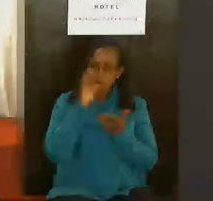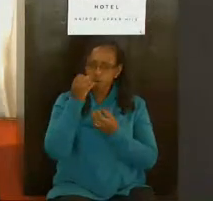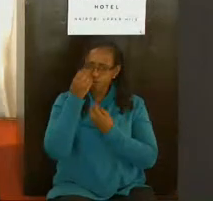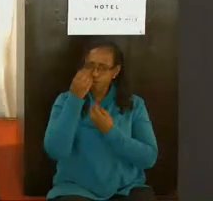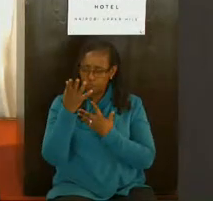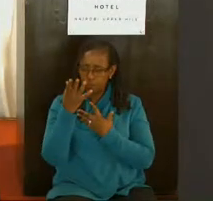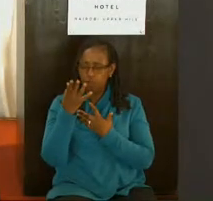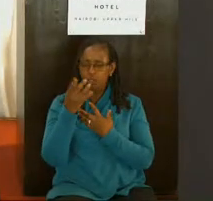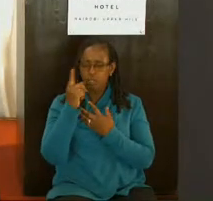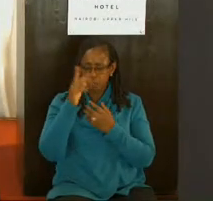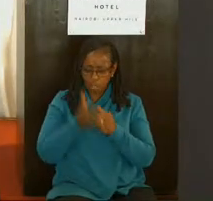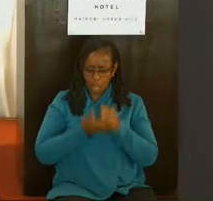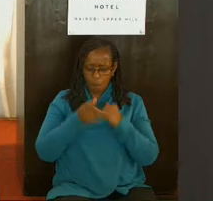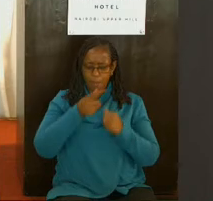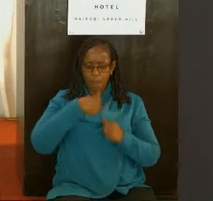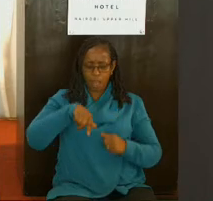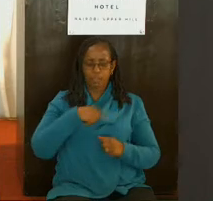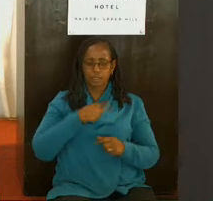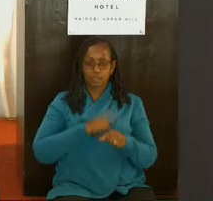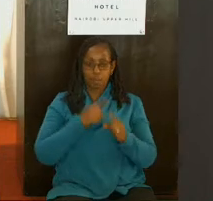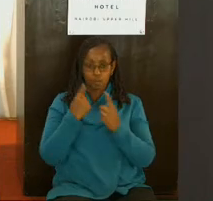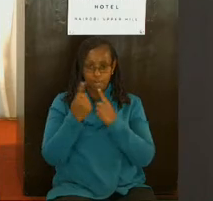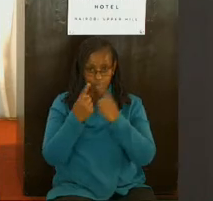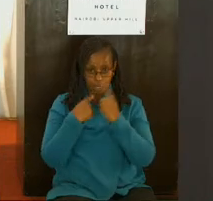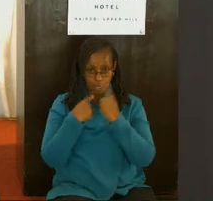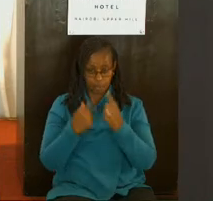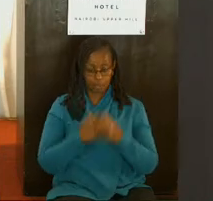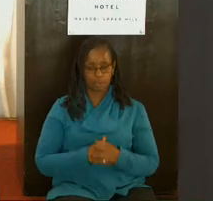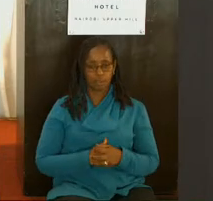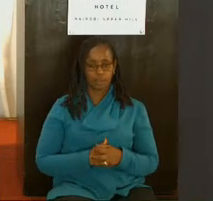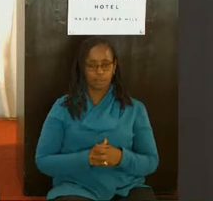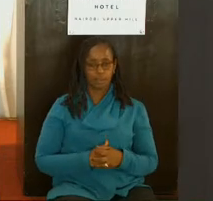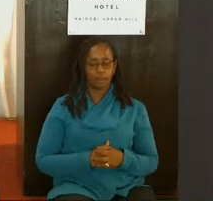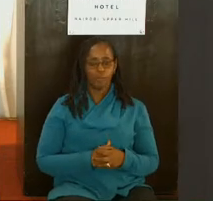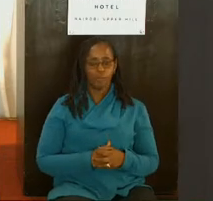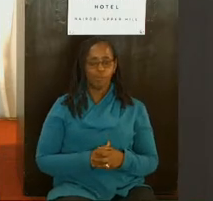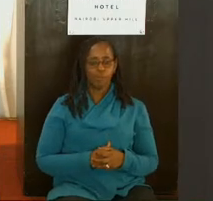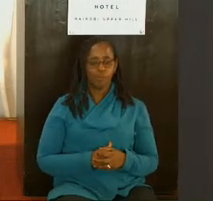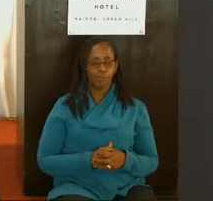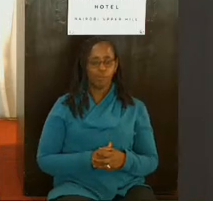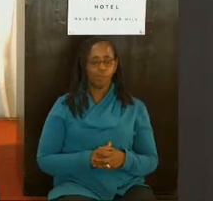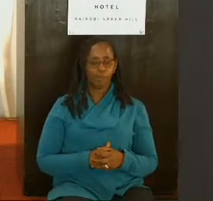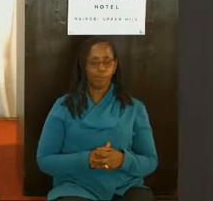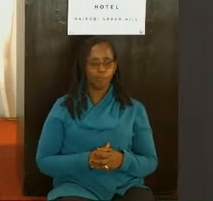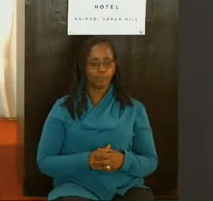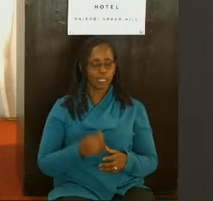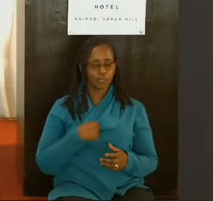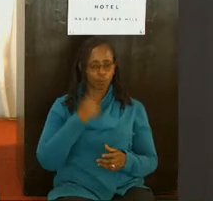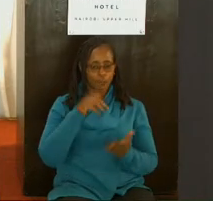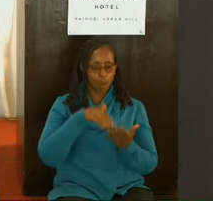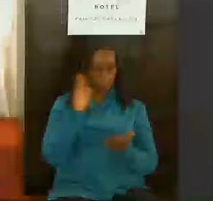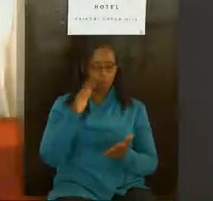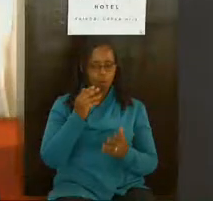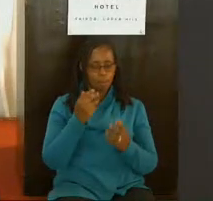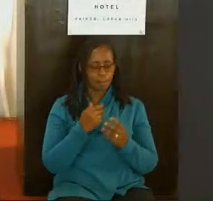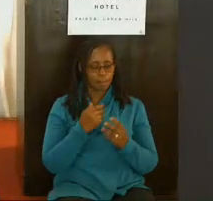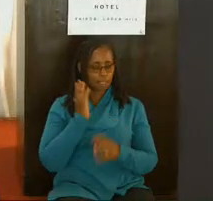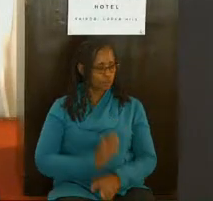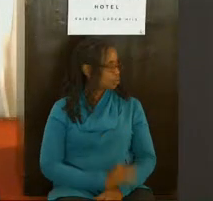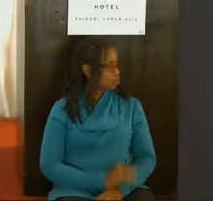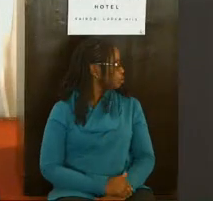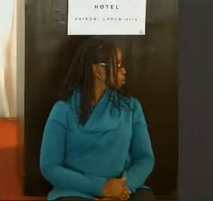our discussion further I would now like to there's one more panelist is that